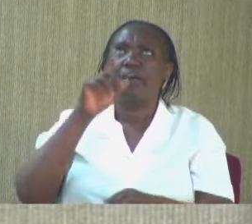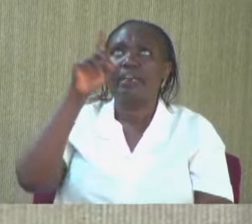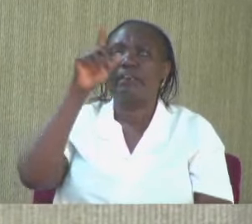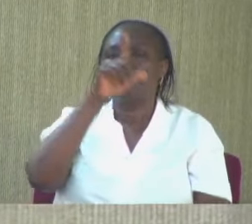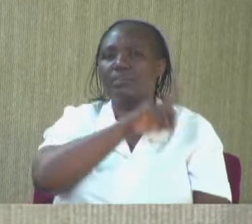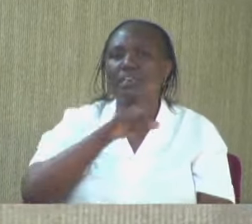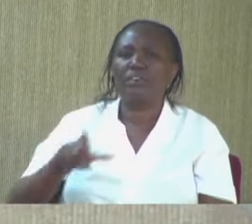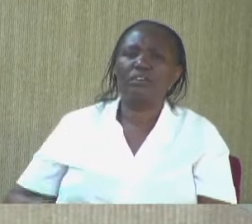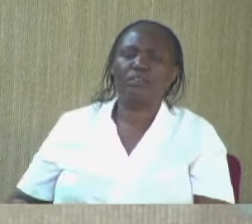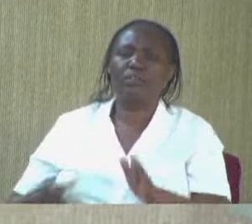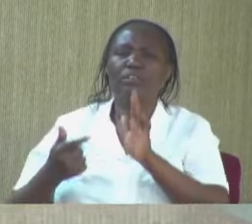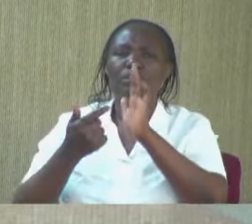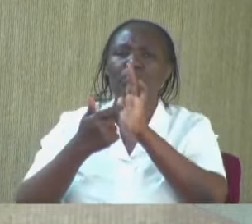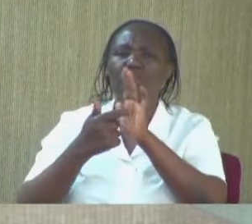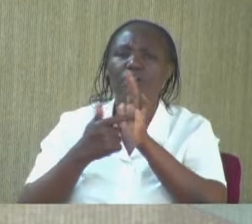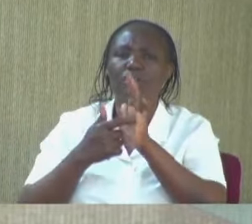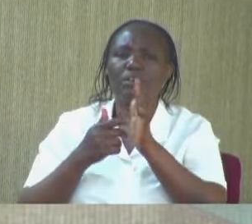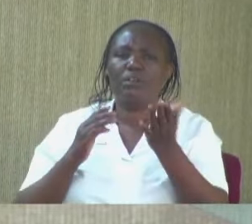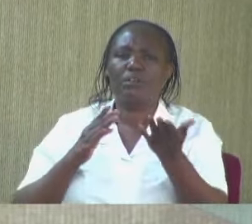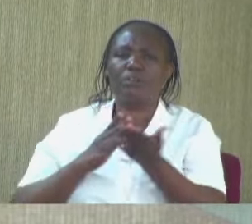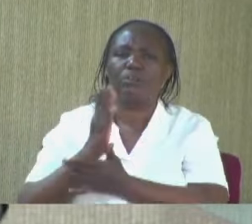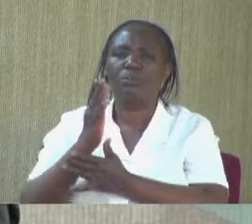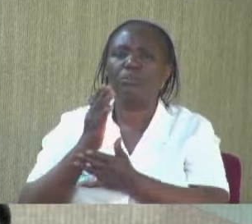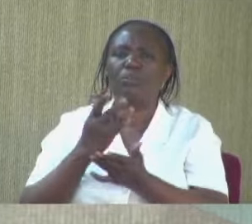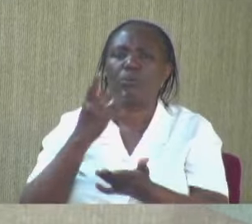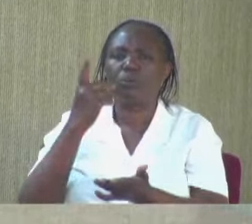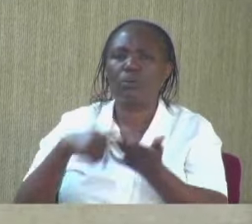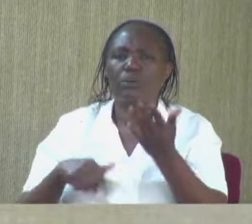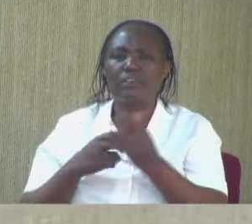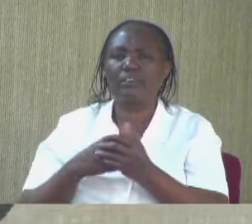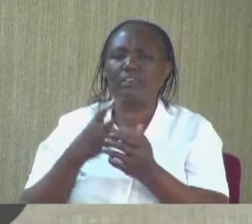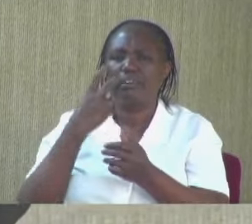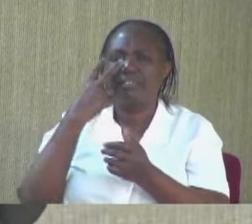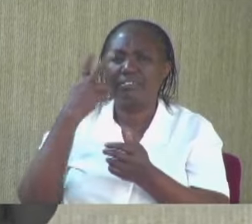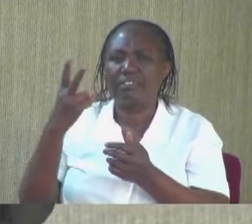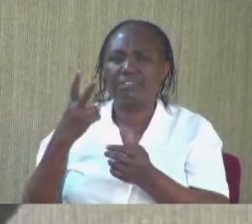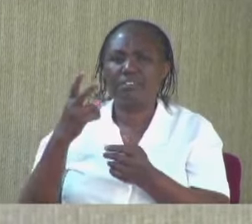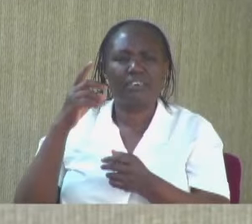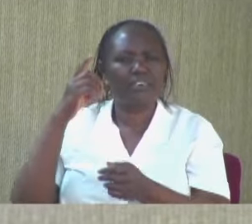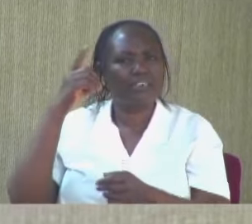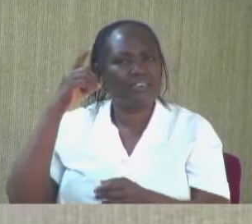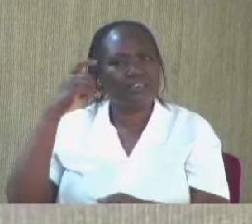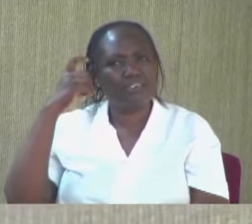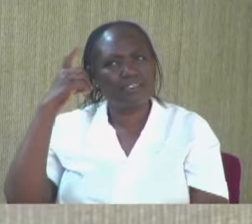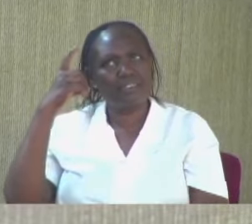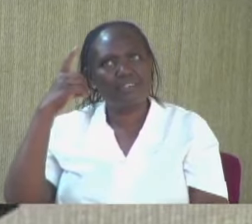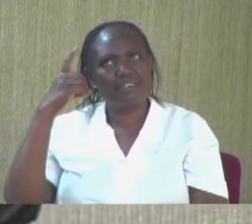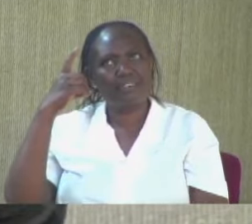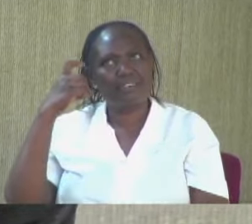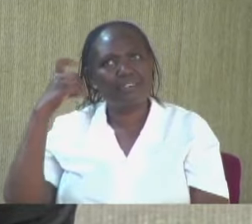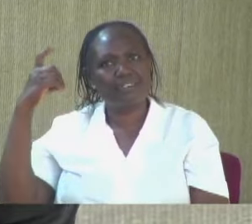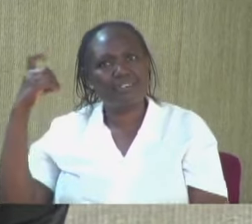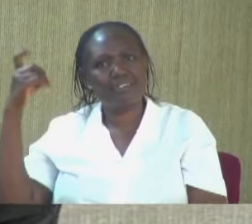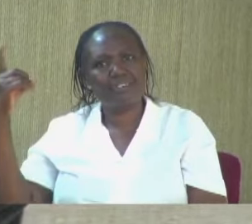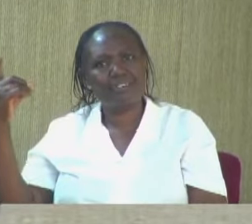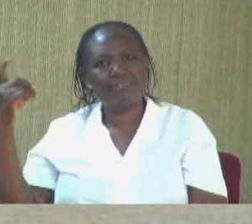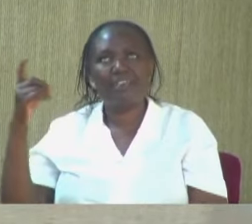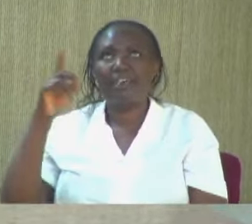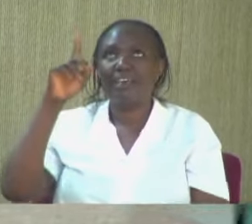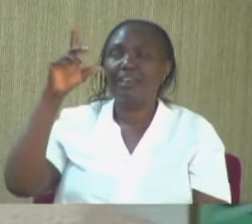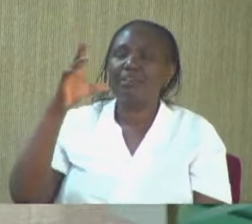myself to him through visions and dreams. I will make myself known to him. Which